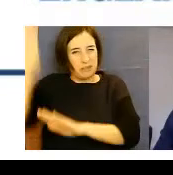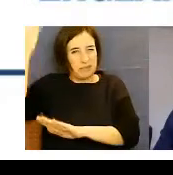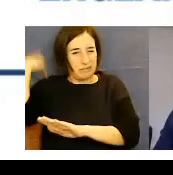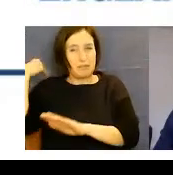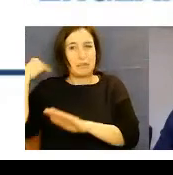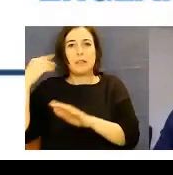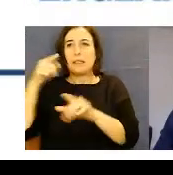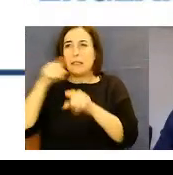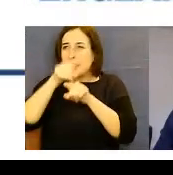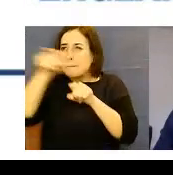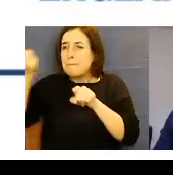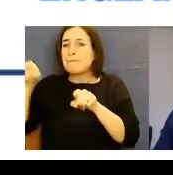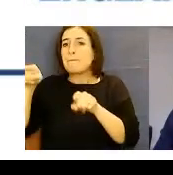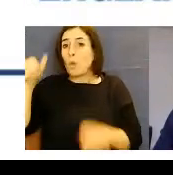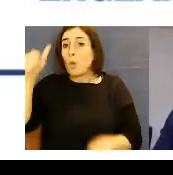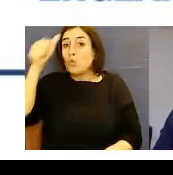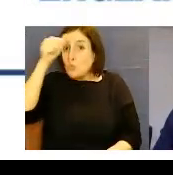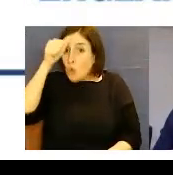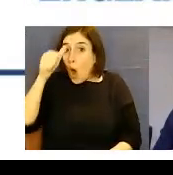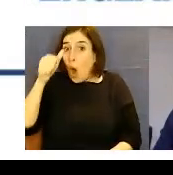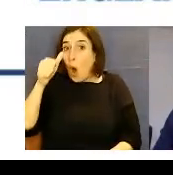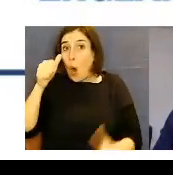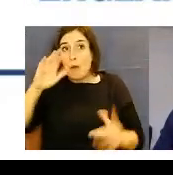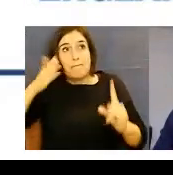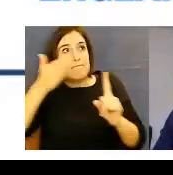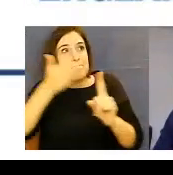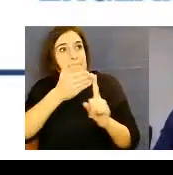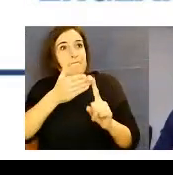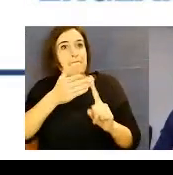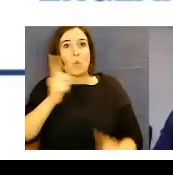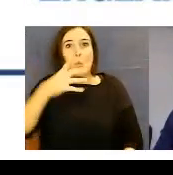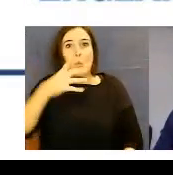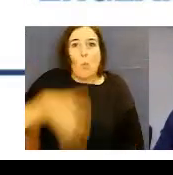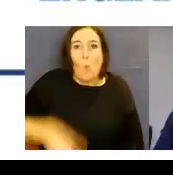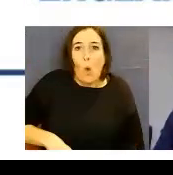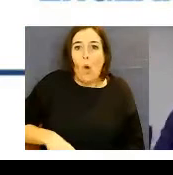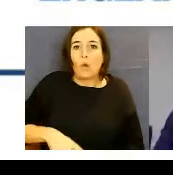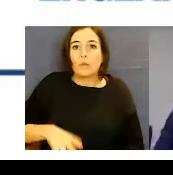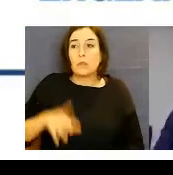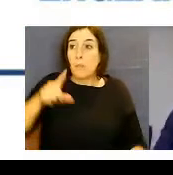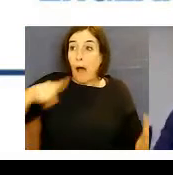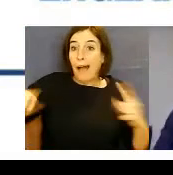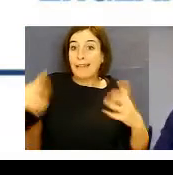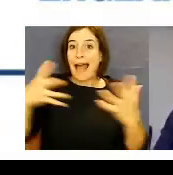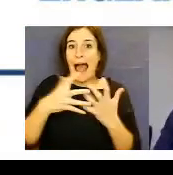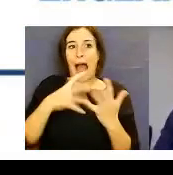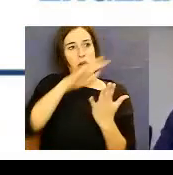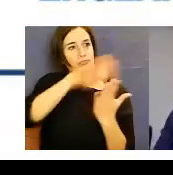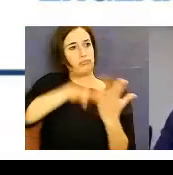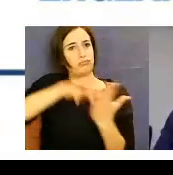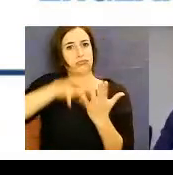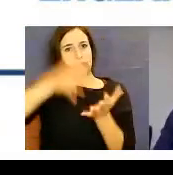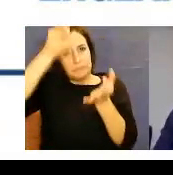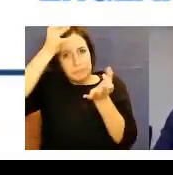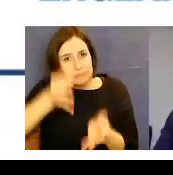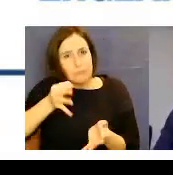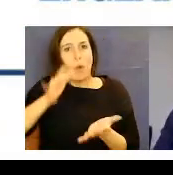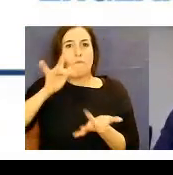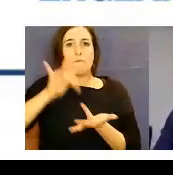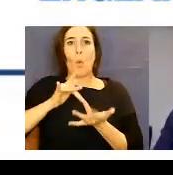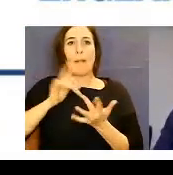they knew what they wanted to do as an organisation, but they didn't necessarily know how to go about bidding for this funding. And we wanted to